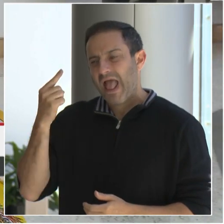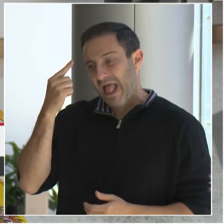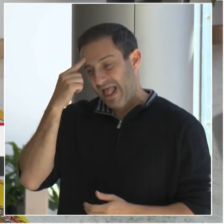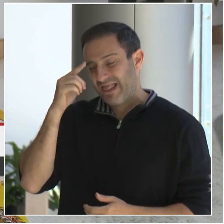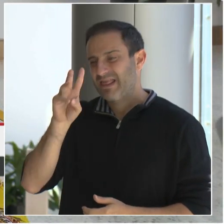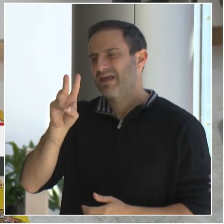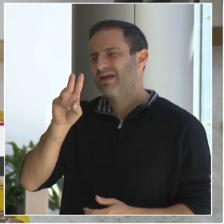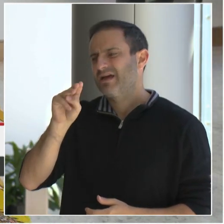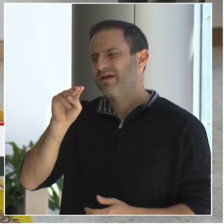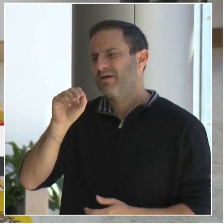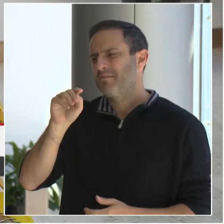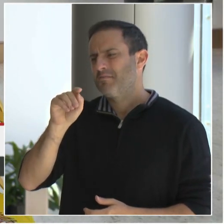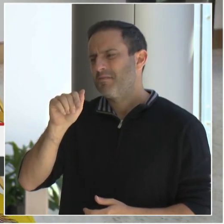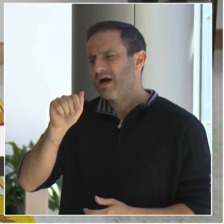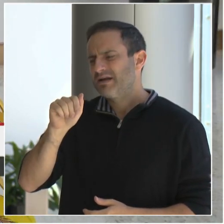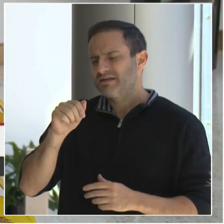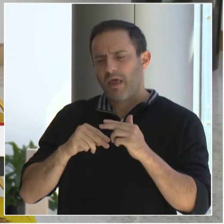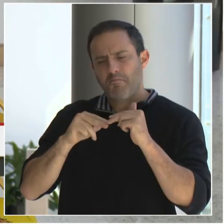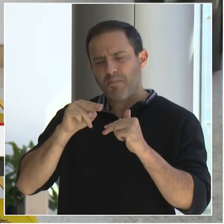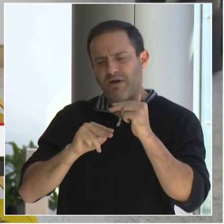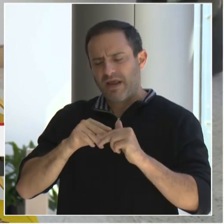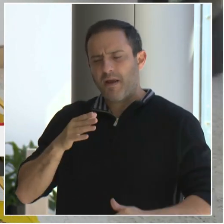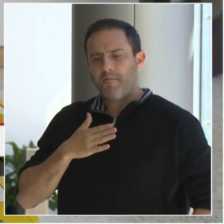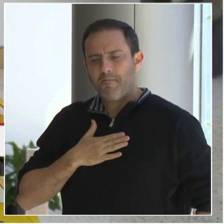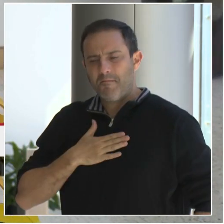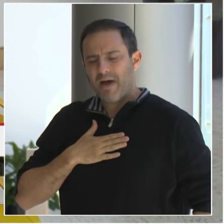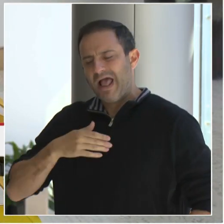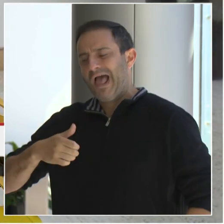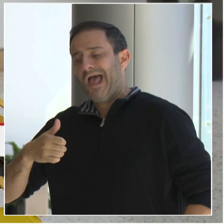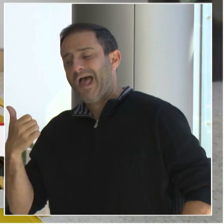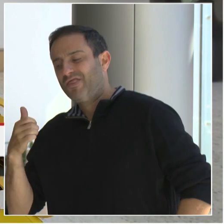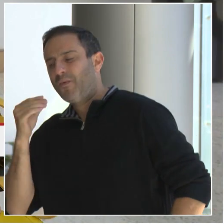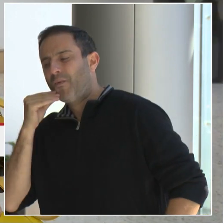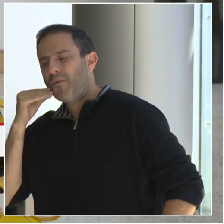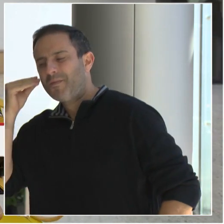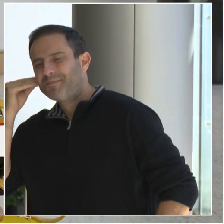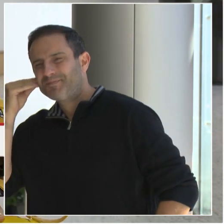building my home away from home. I attend 3